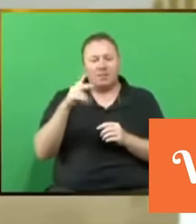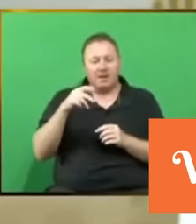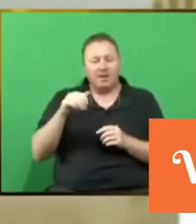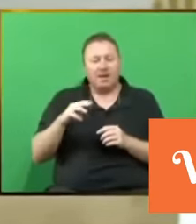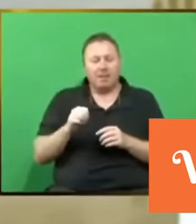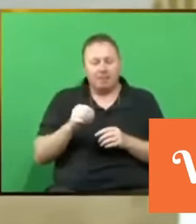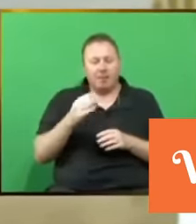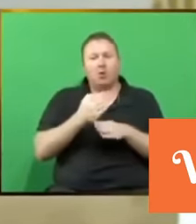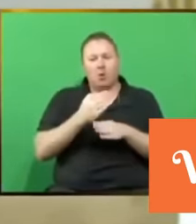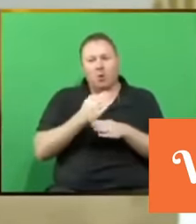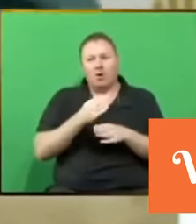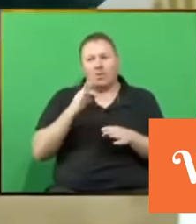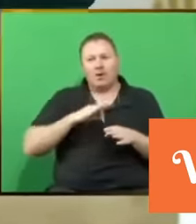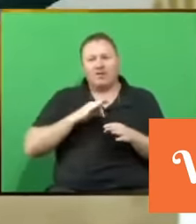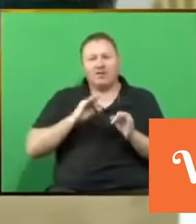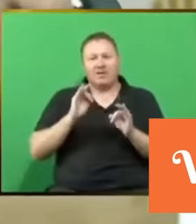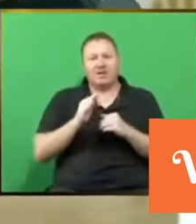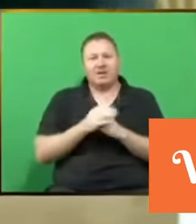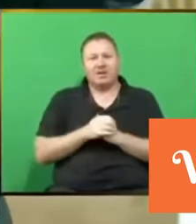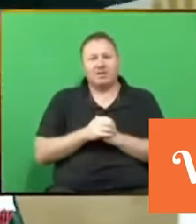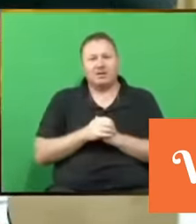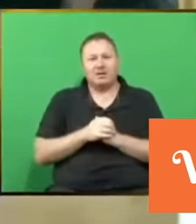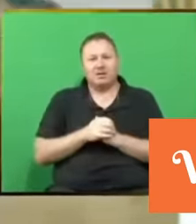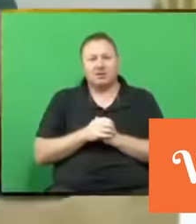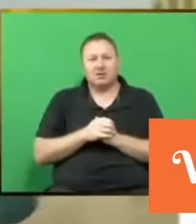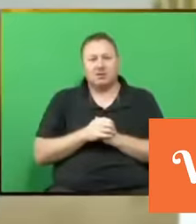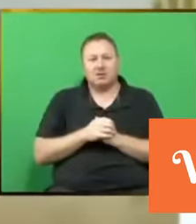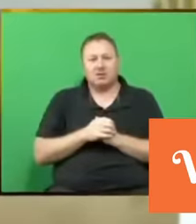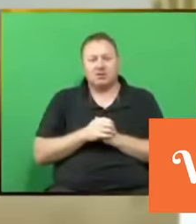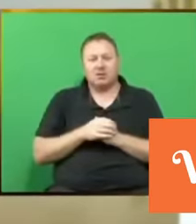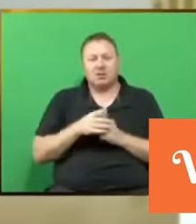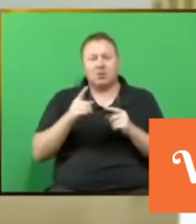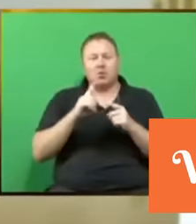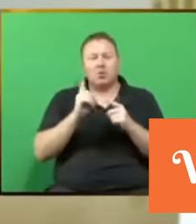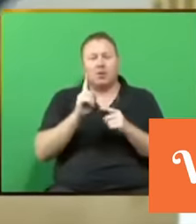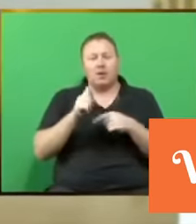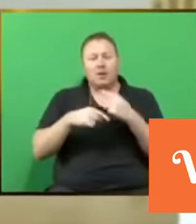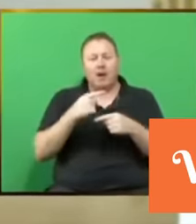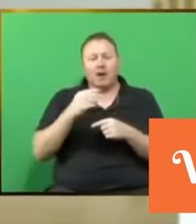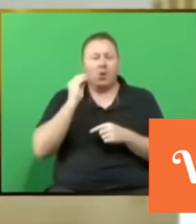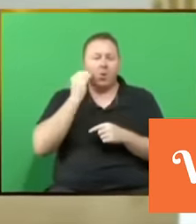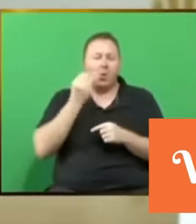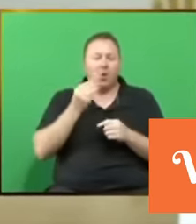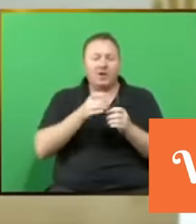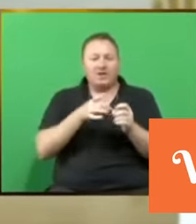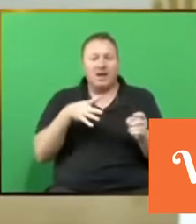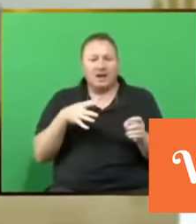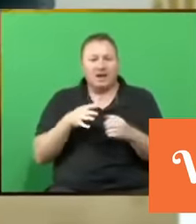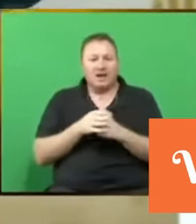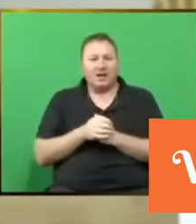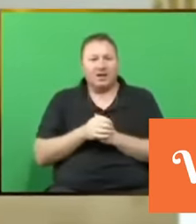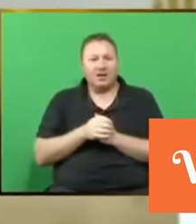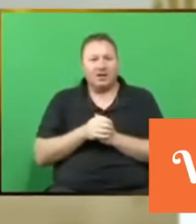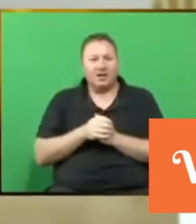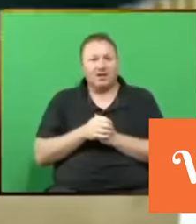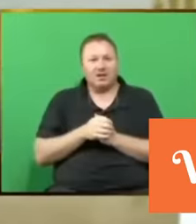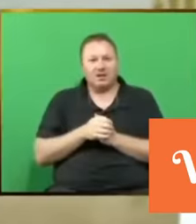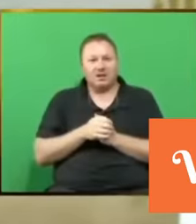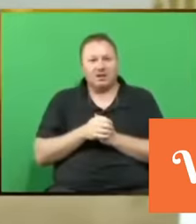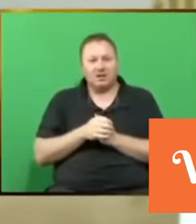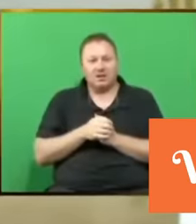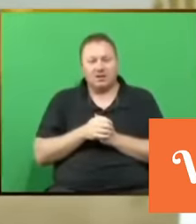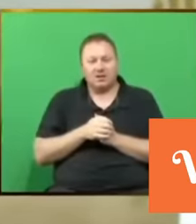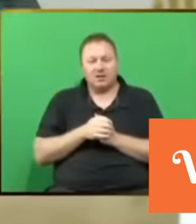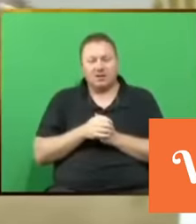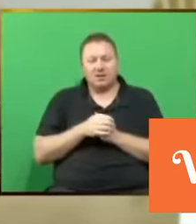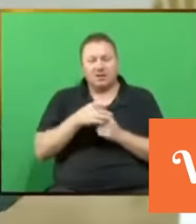whatsoever? What are you doing about the Khoi and San and the Cape Corps? You have totally alienated